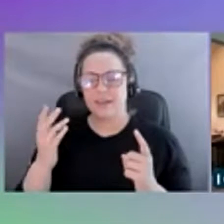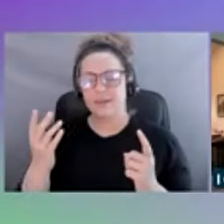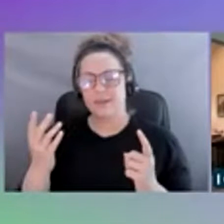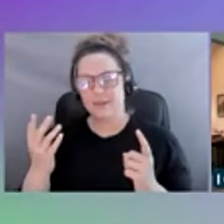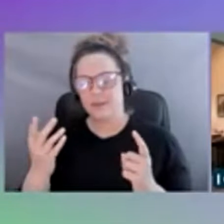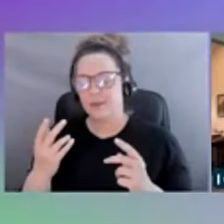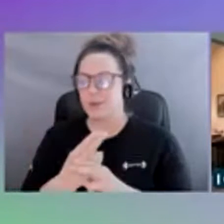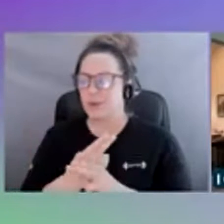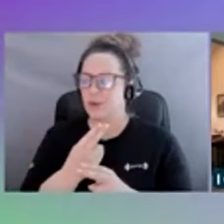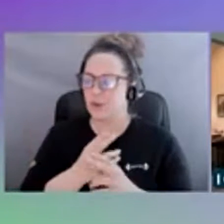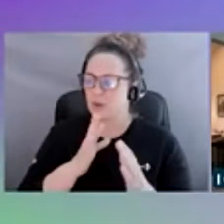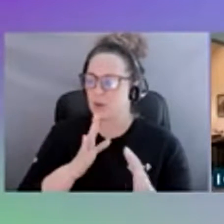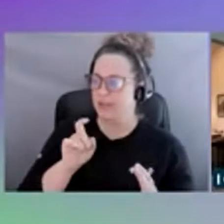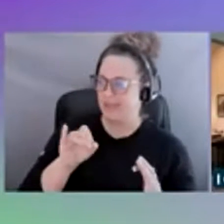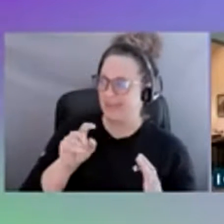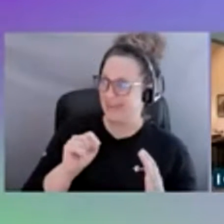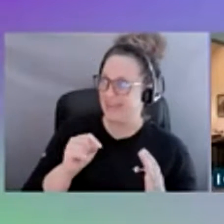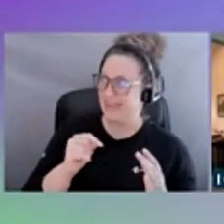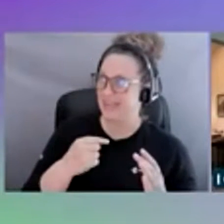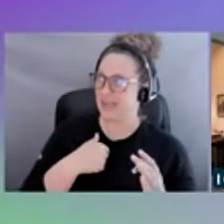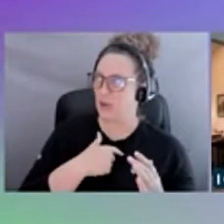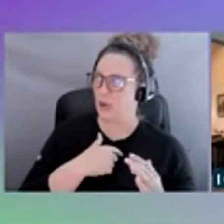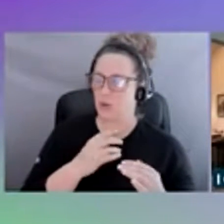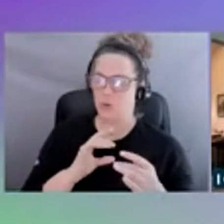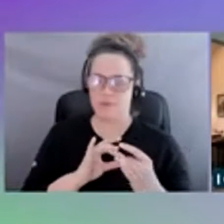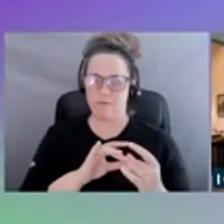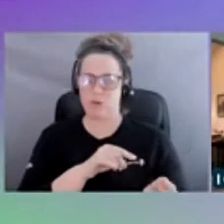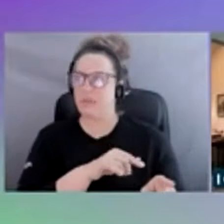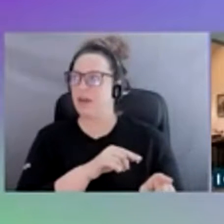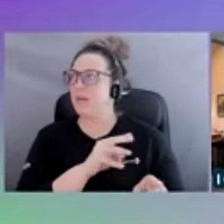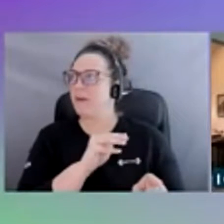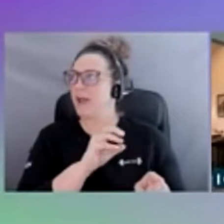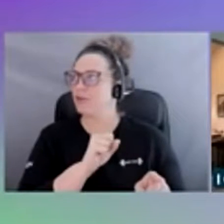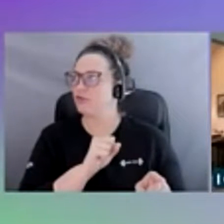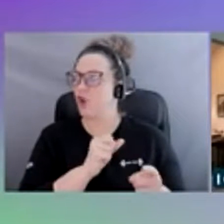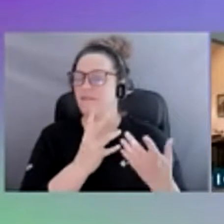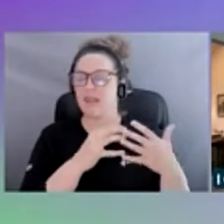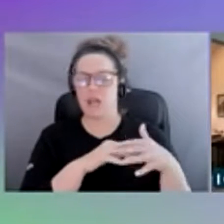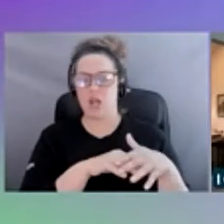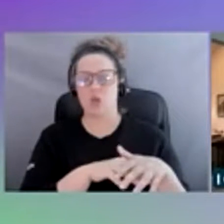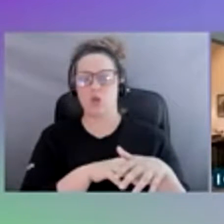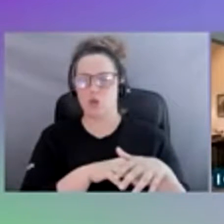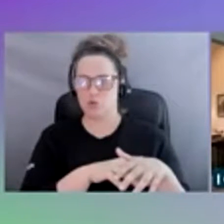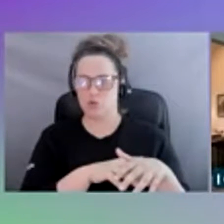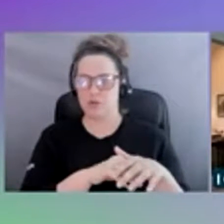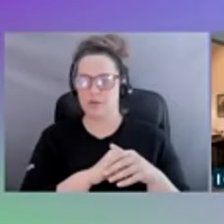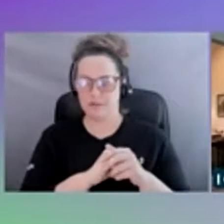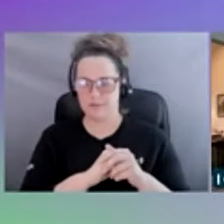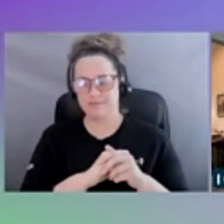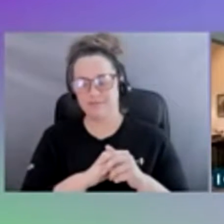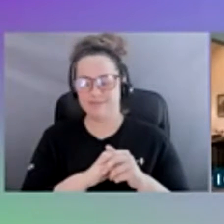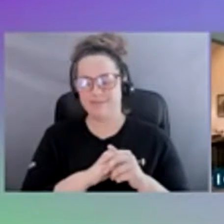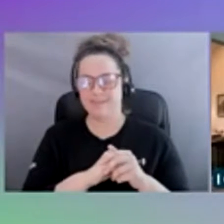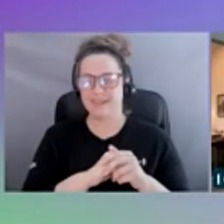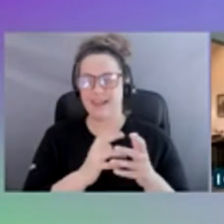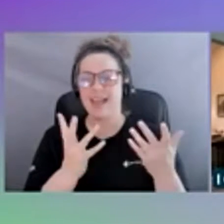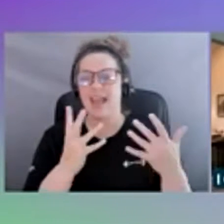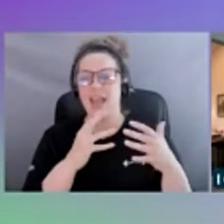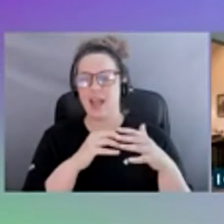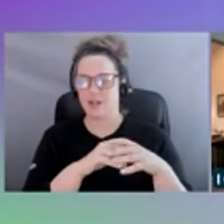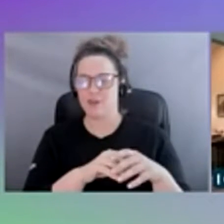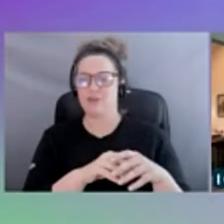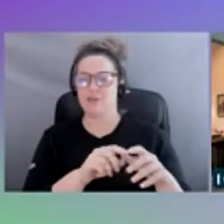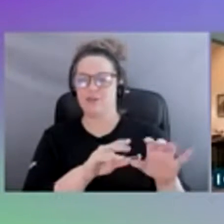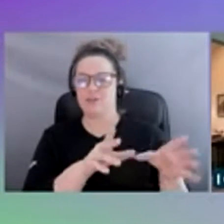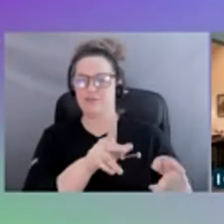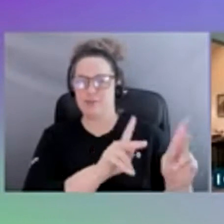the users that need it, we tend to refer back to the Microsoft inclusive persona. And yeah, inclusive personas. I feel